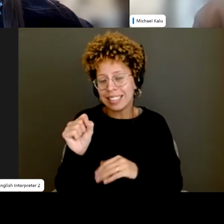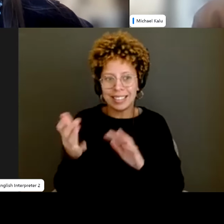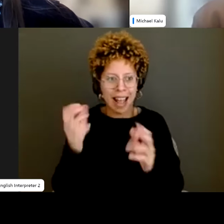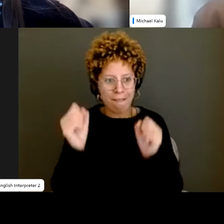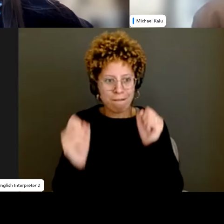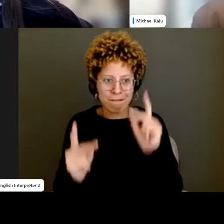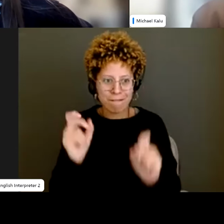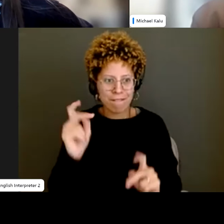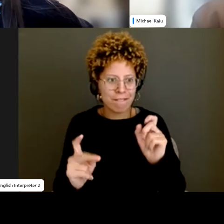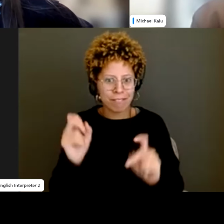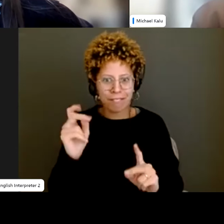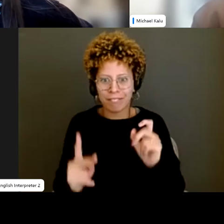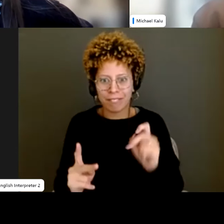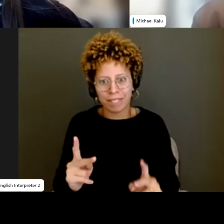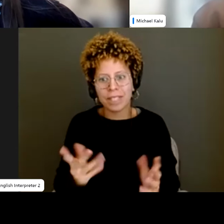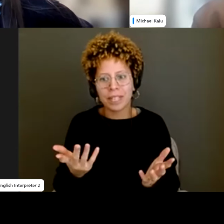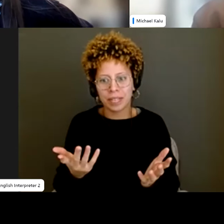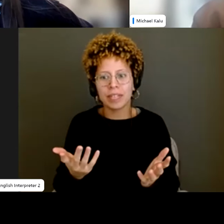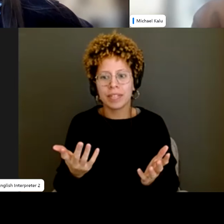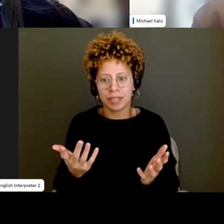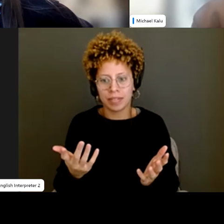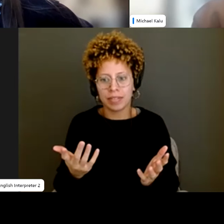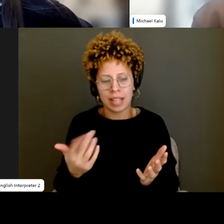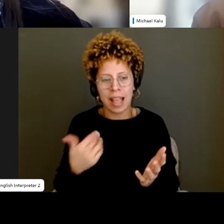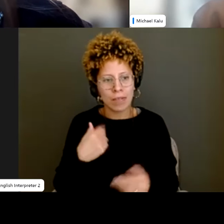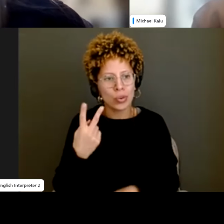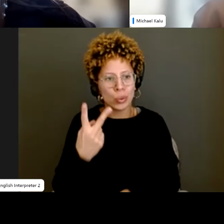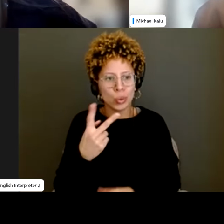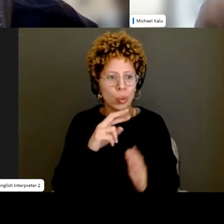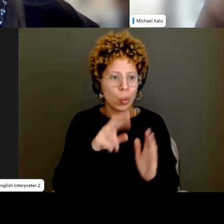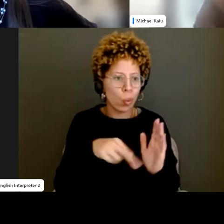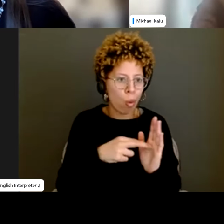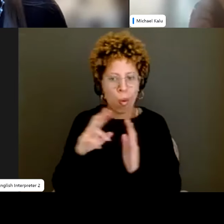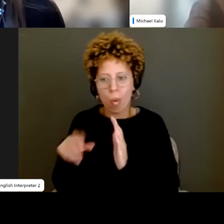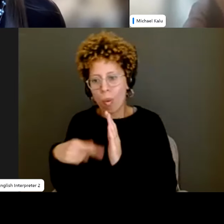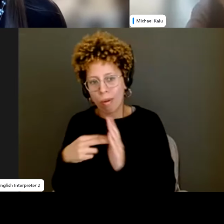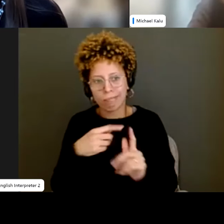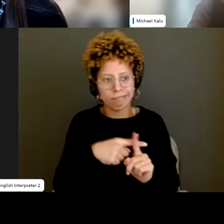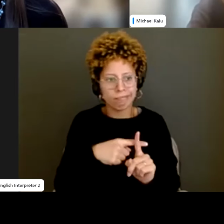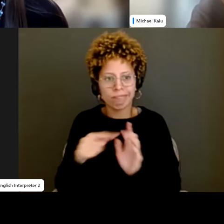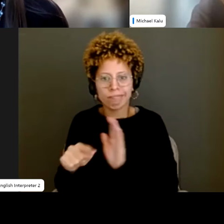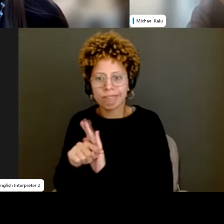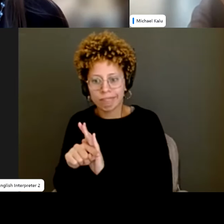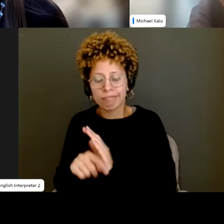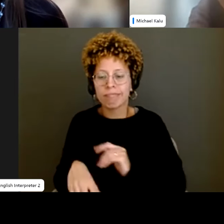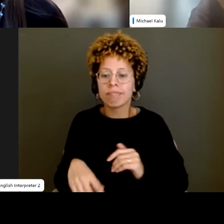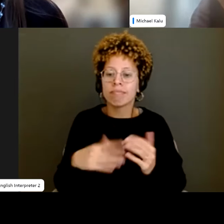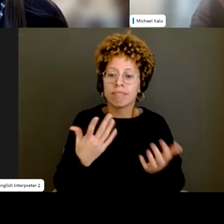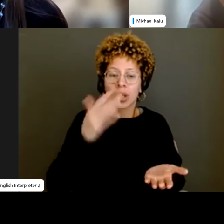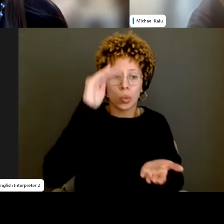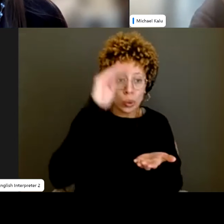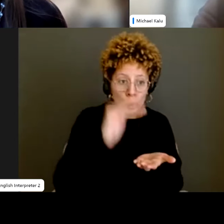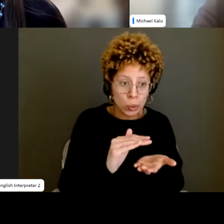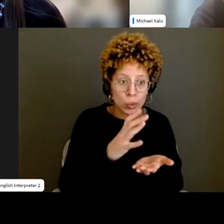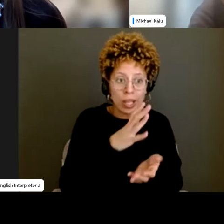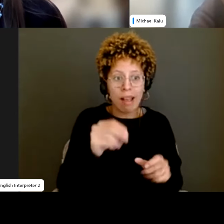a role, it plays a dual role. Number one, it reduces and has helped to reduce